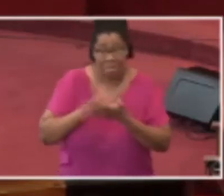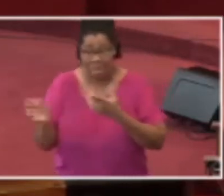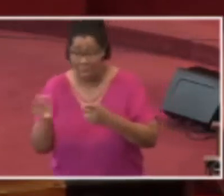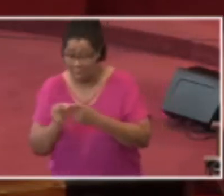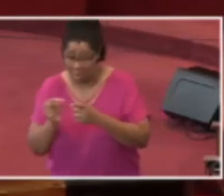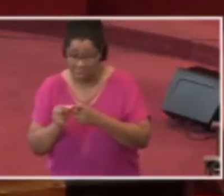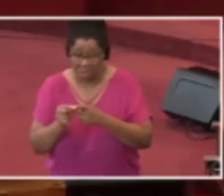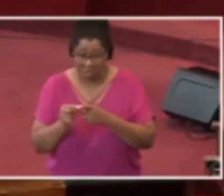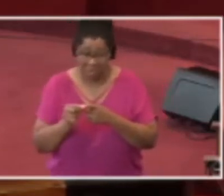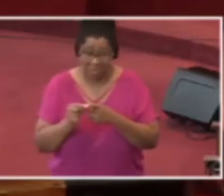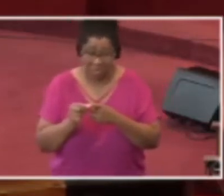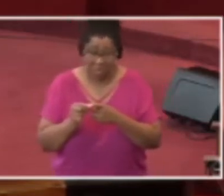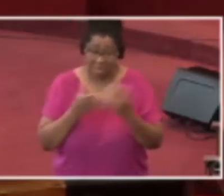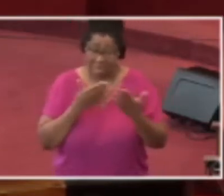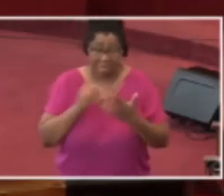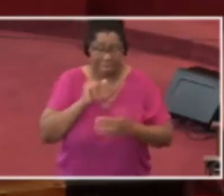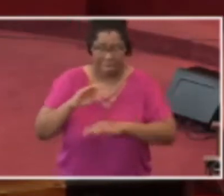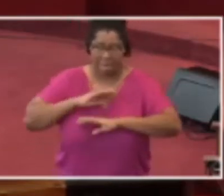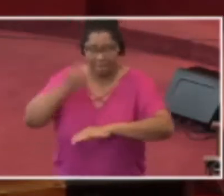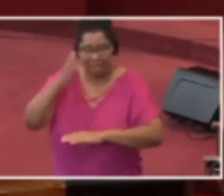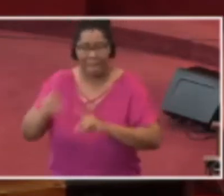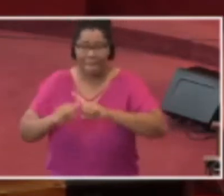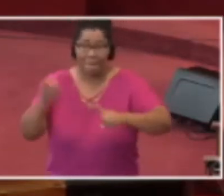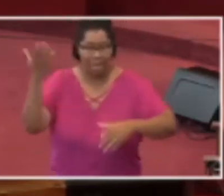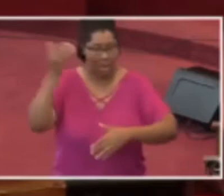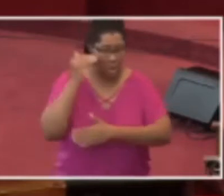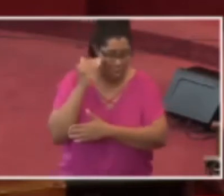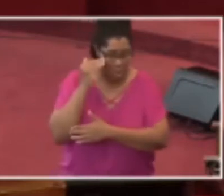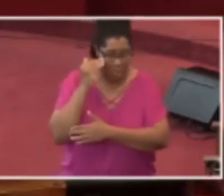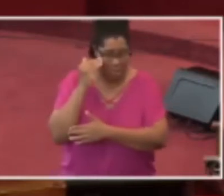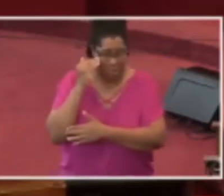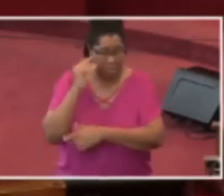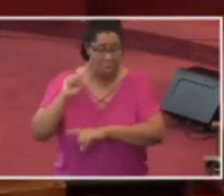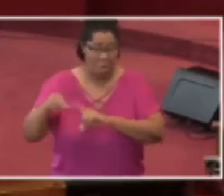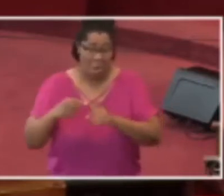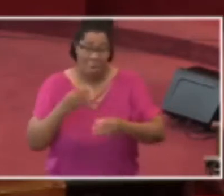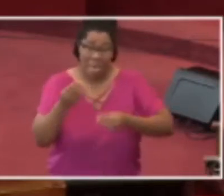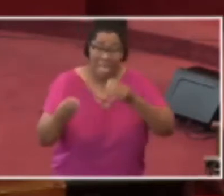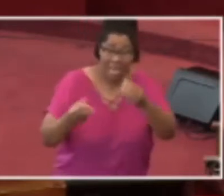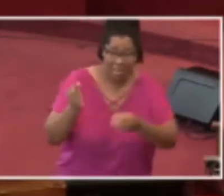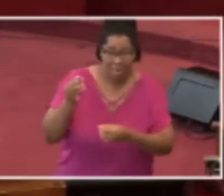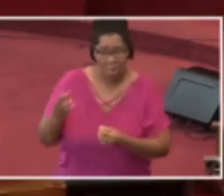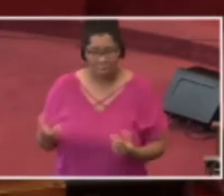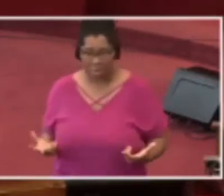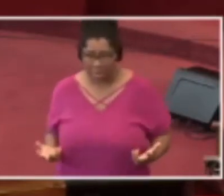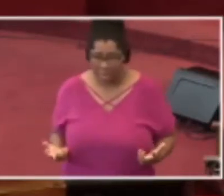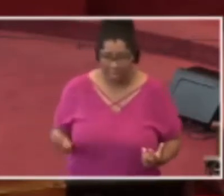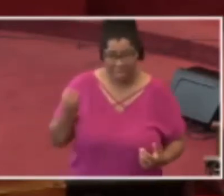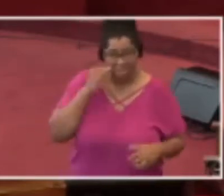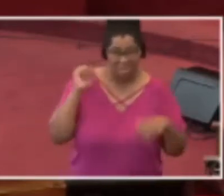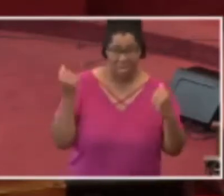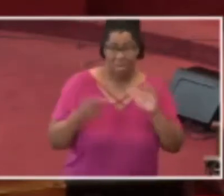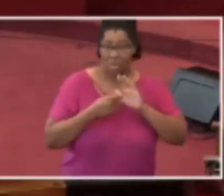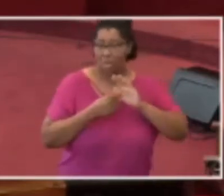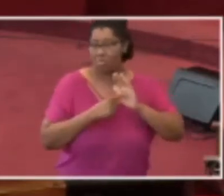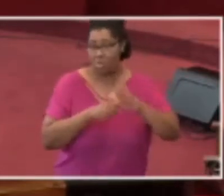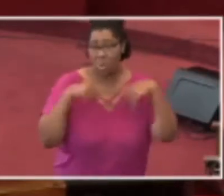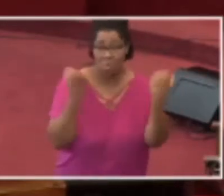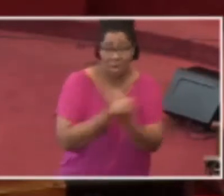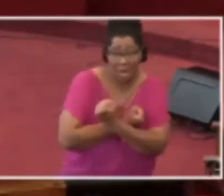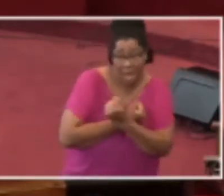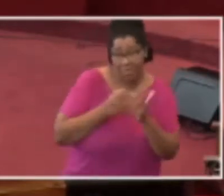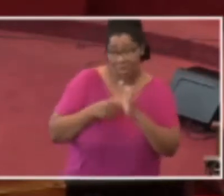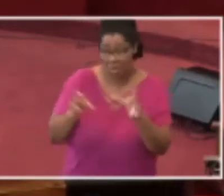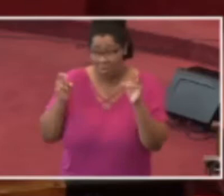sight, let alone God's. When we are giving and selfish, when we are loving and hateful, he knows our good deeds and our